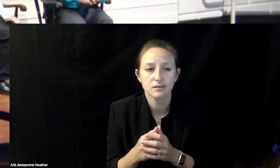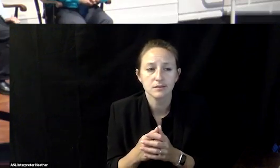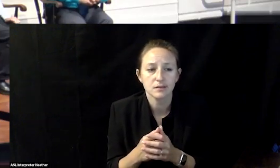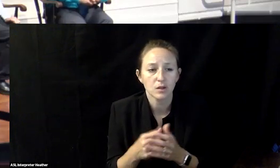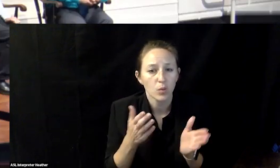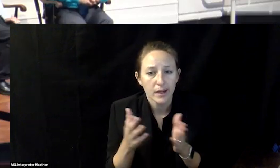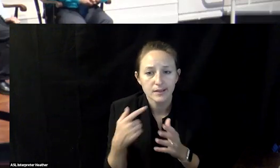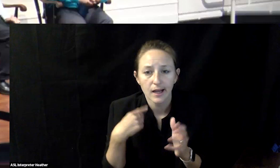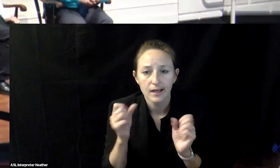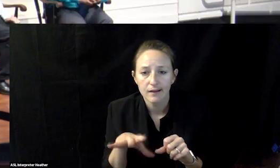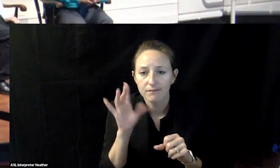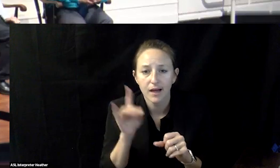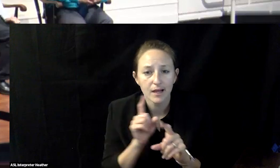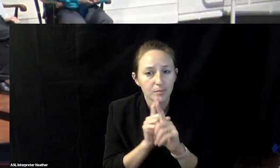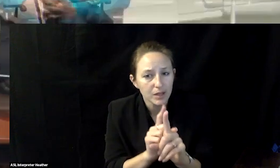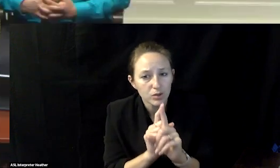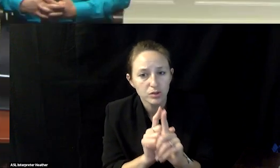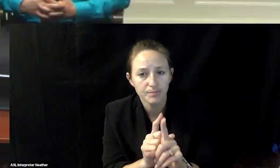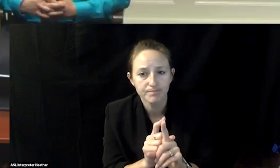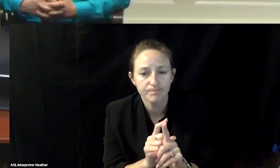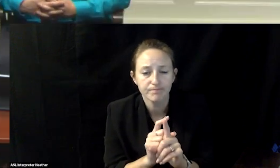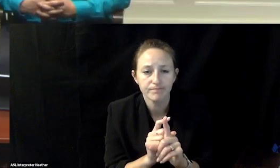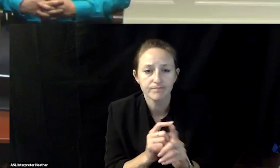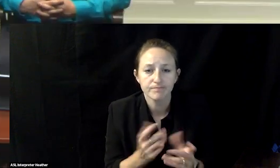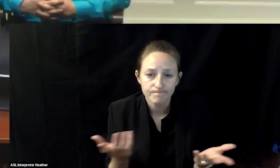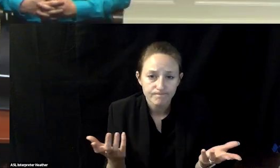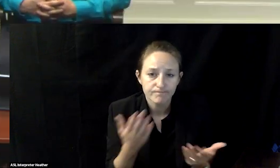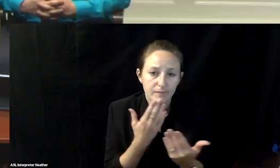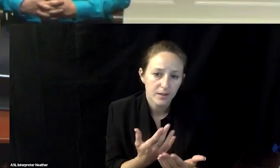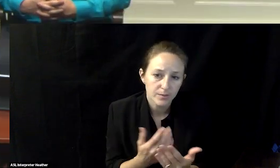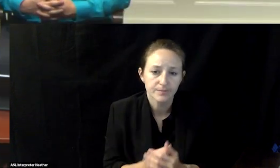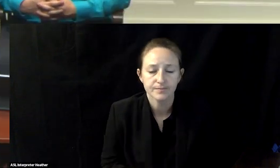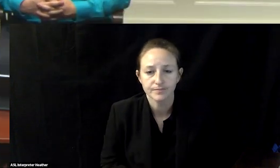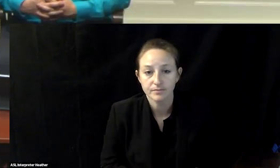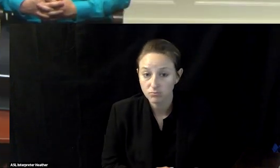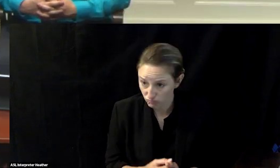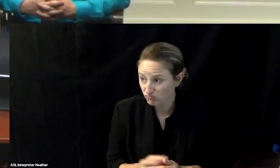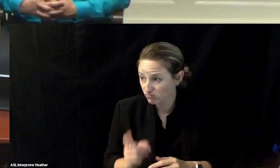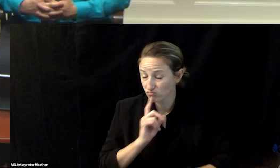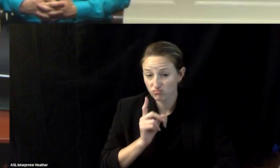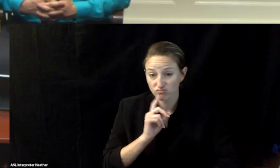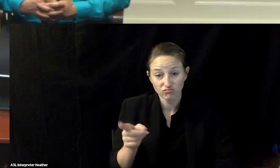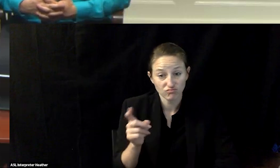to have access to that kind of mentorship. Thank you. Sure. No,